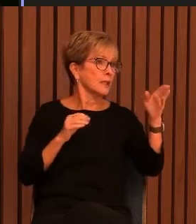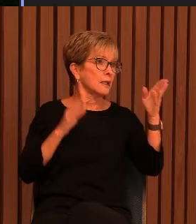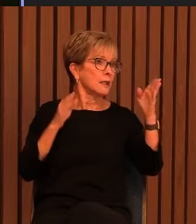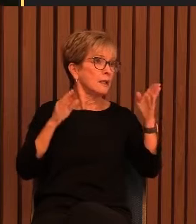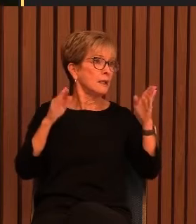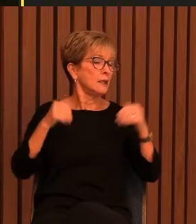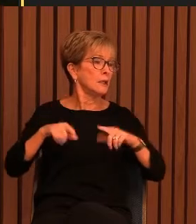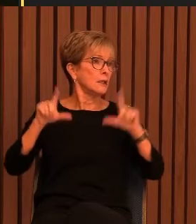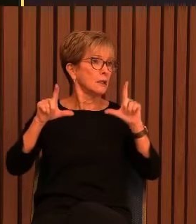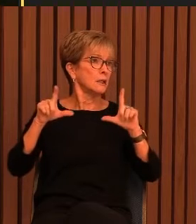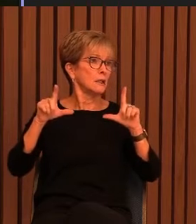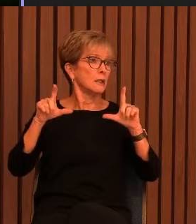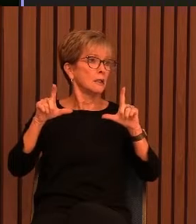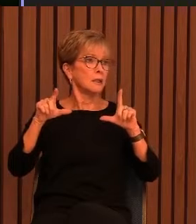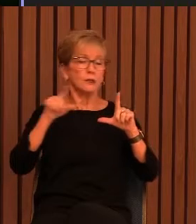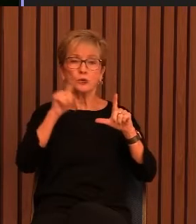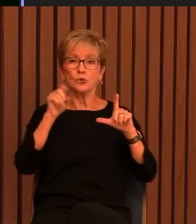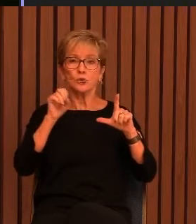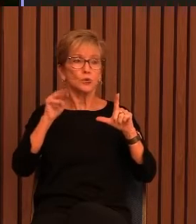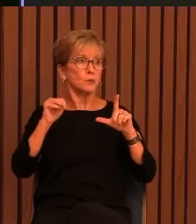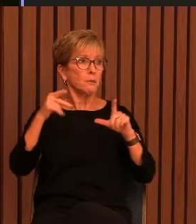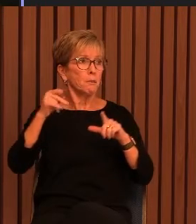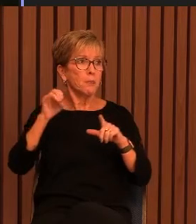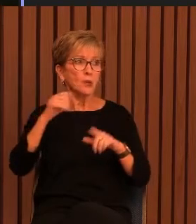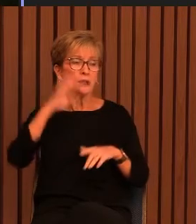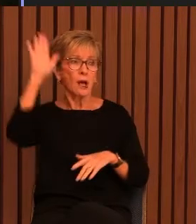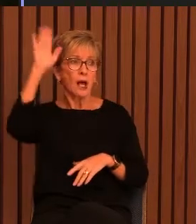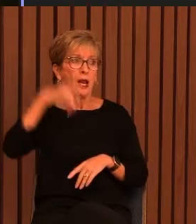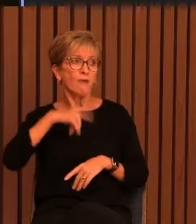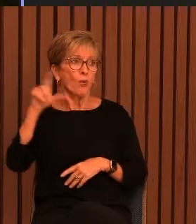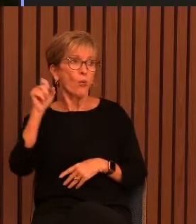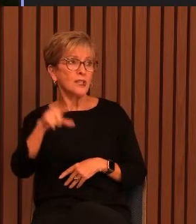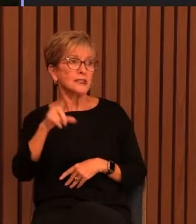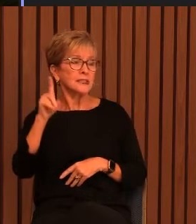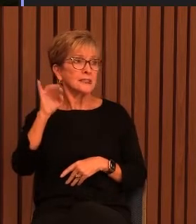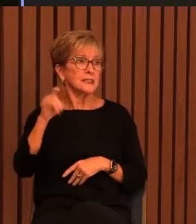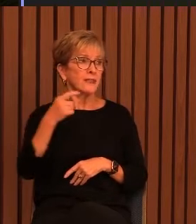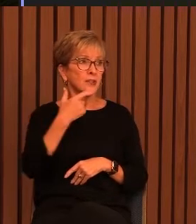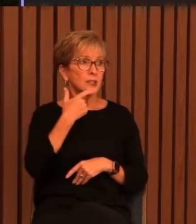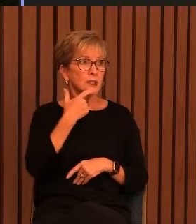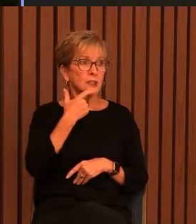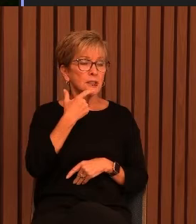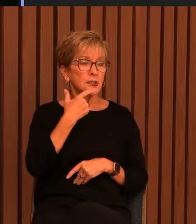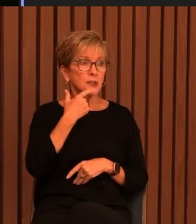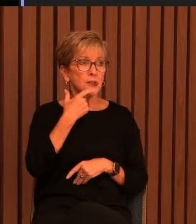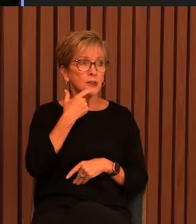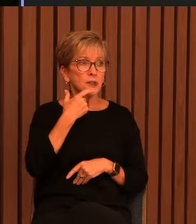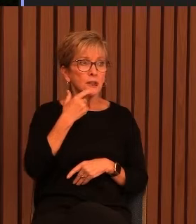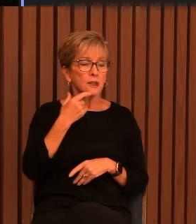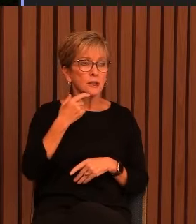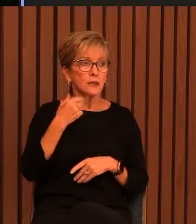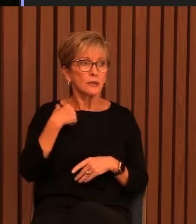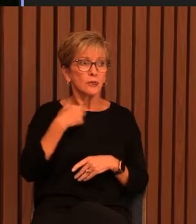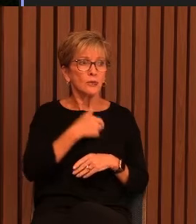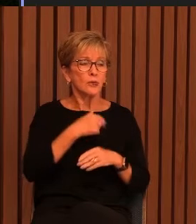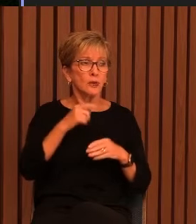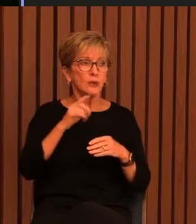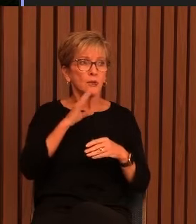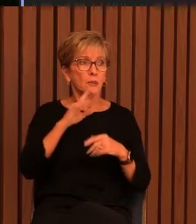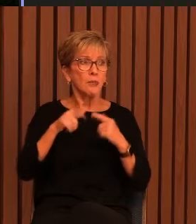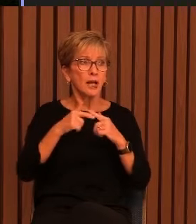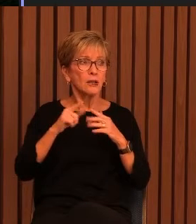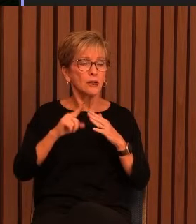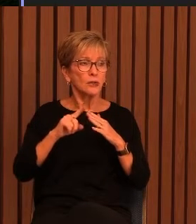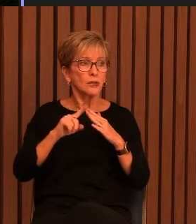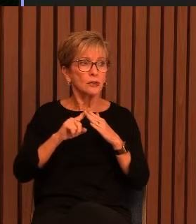question? Yes. Okay. Yeah, David, and you well know, I mean, in Boone, we started the graduate